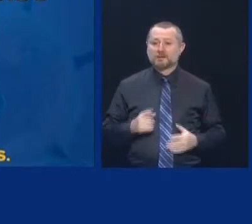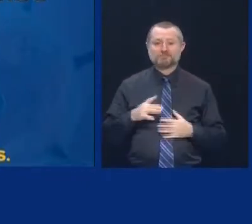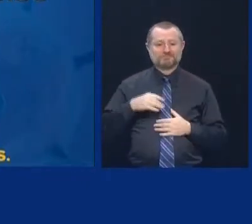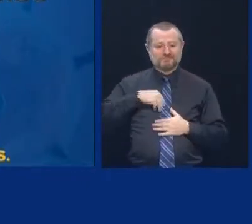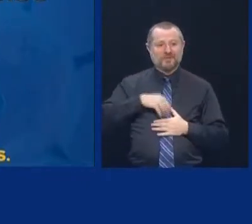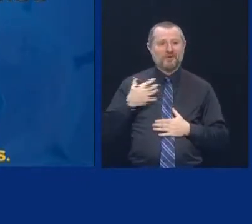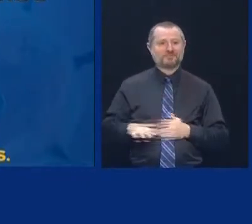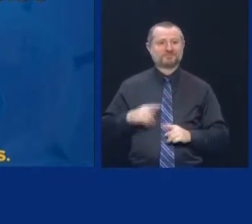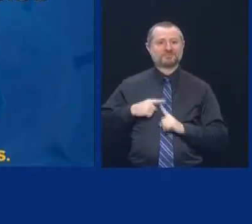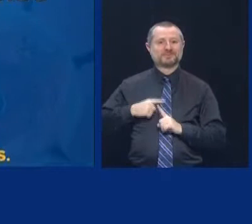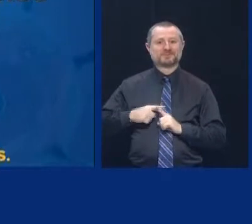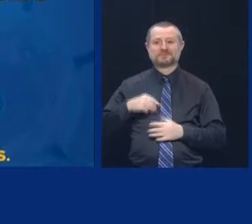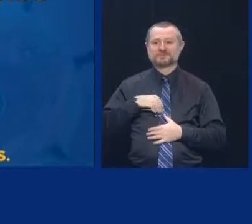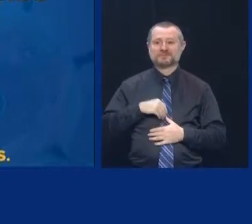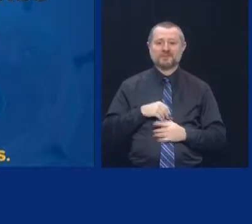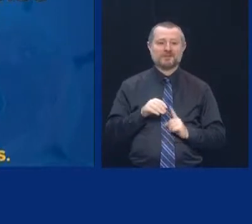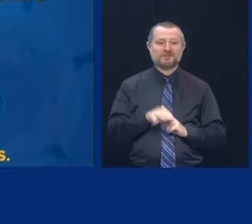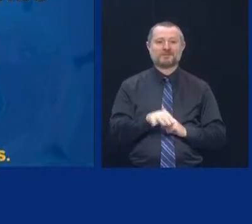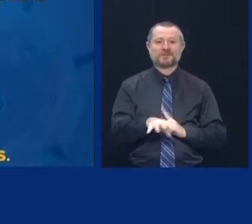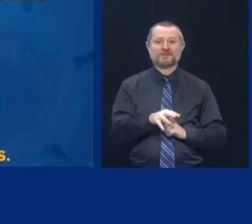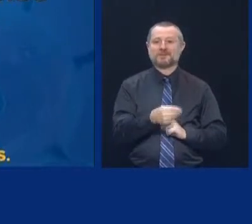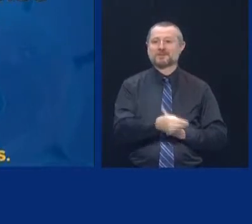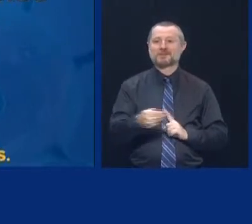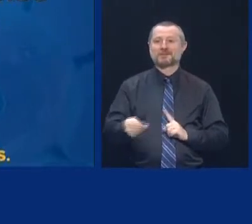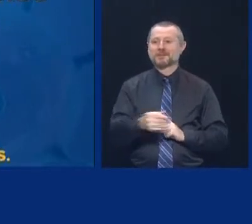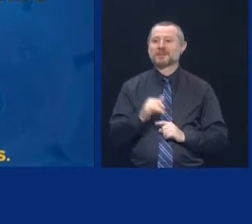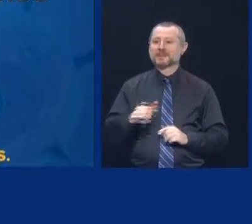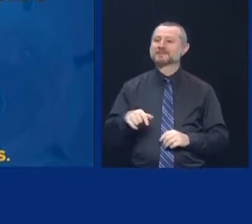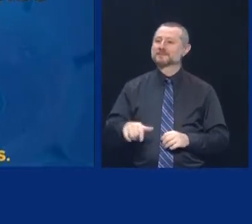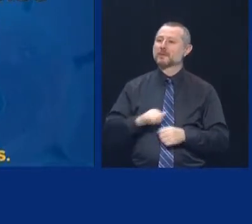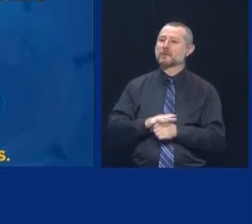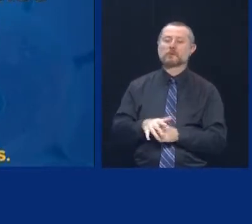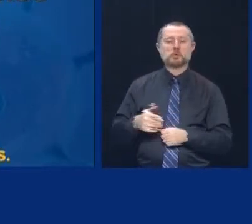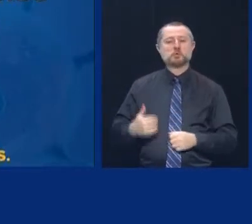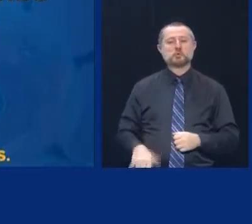That's why this disease is so insidious.